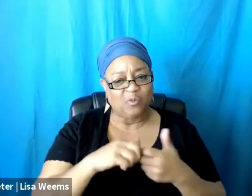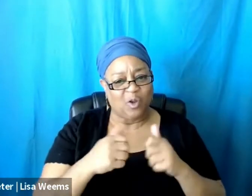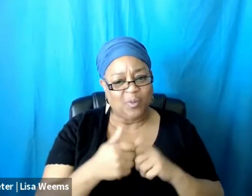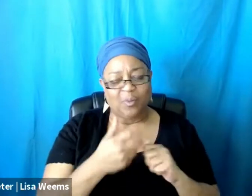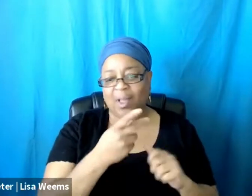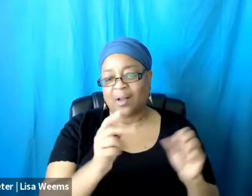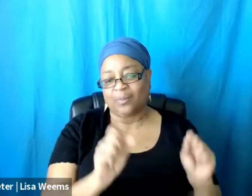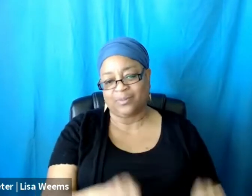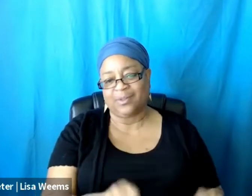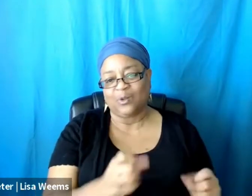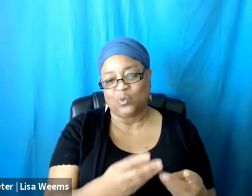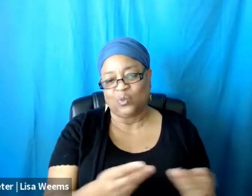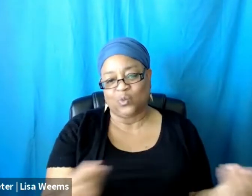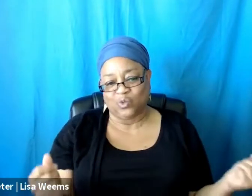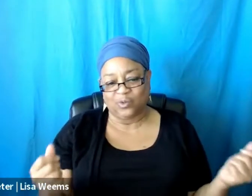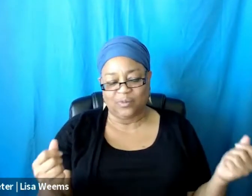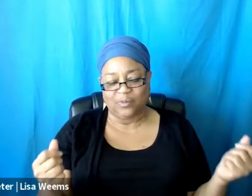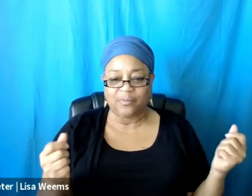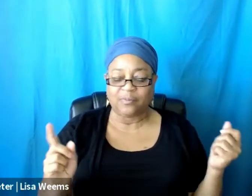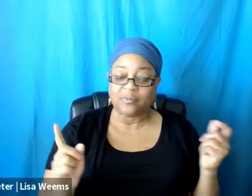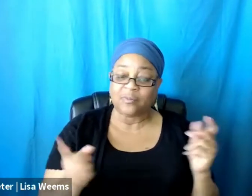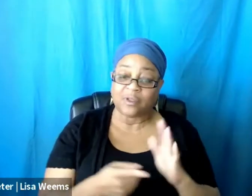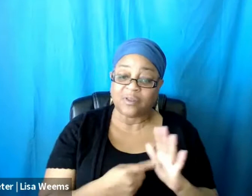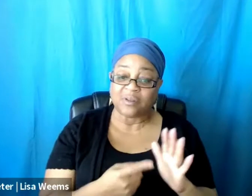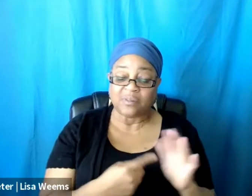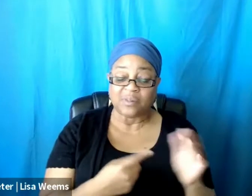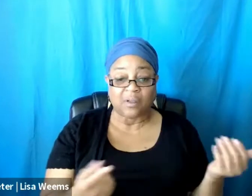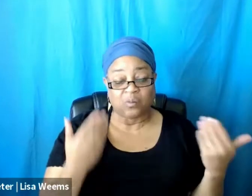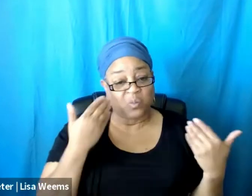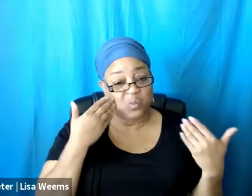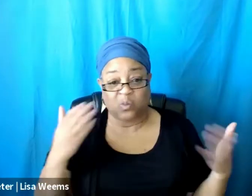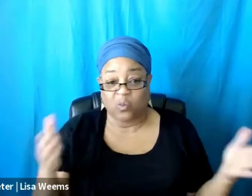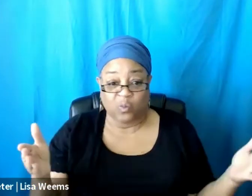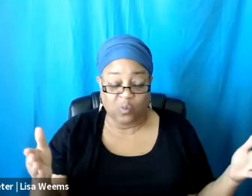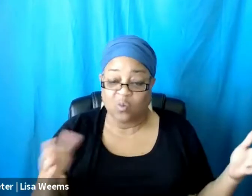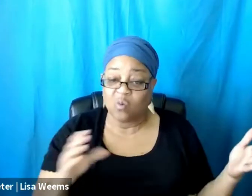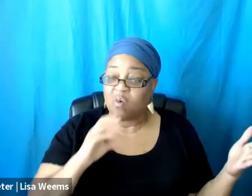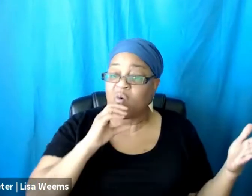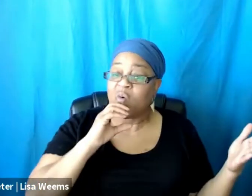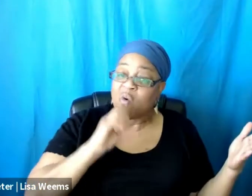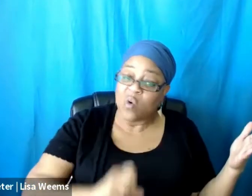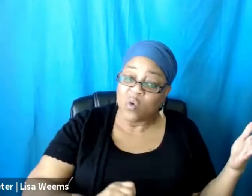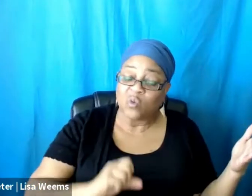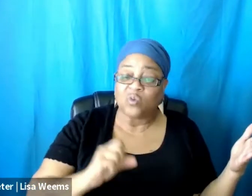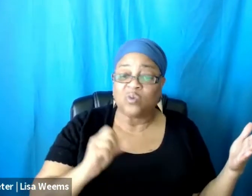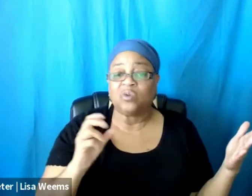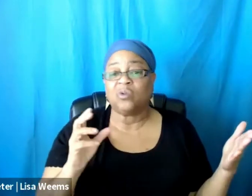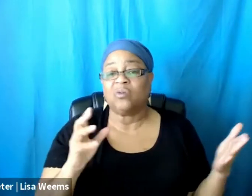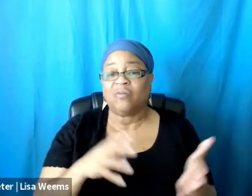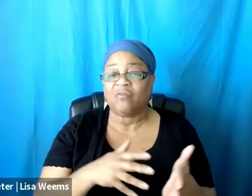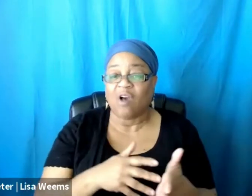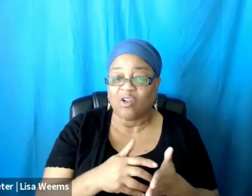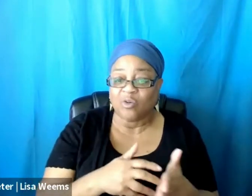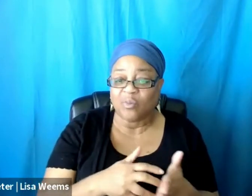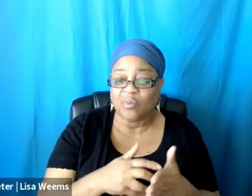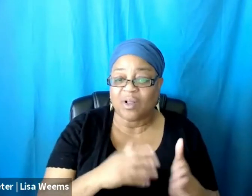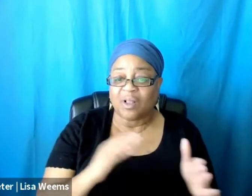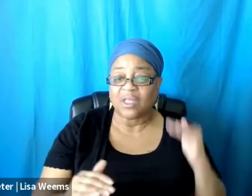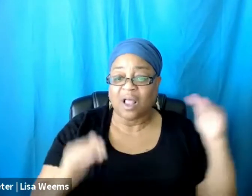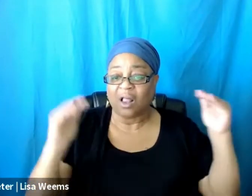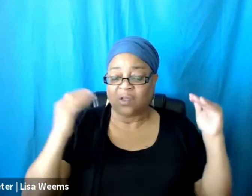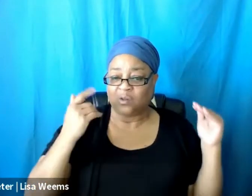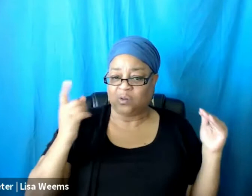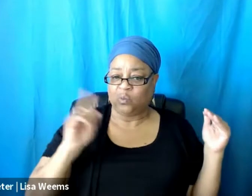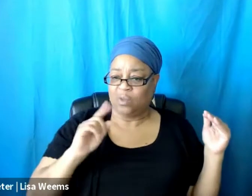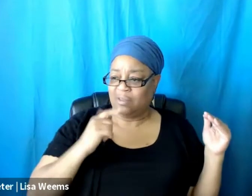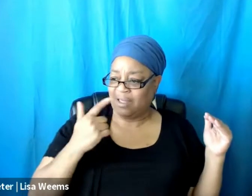potential solution. Sometimes we don't know where our older, vulnerable adults live. So when a disaster